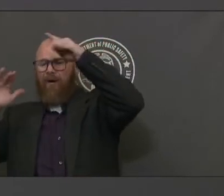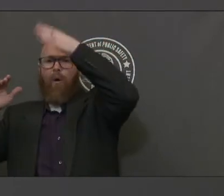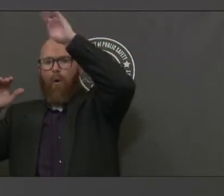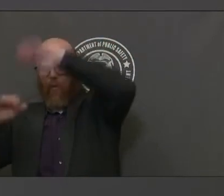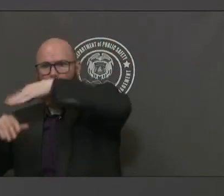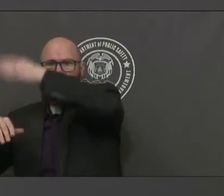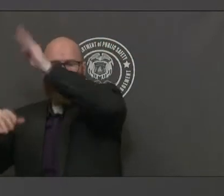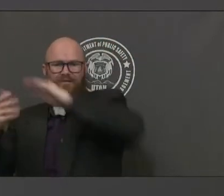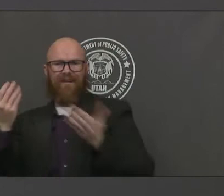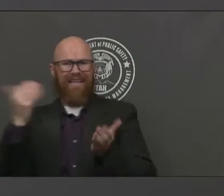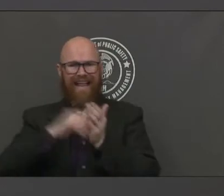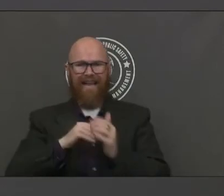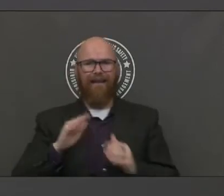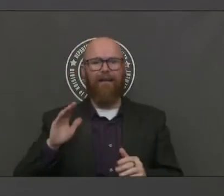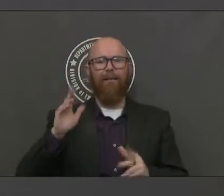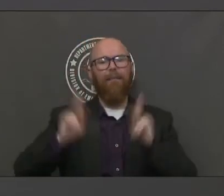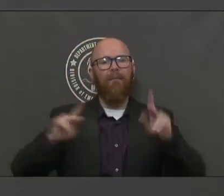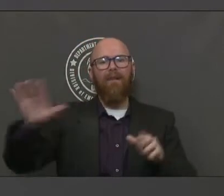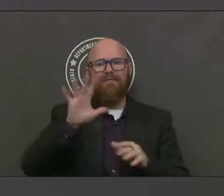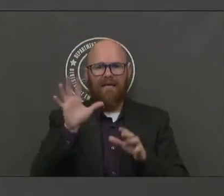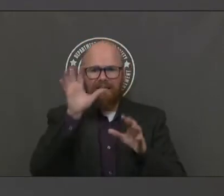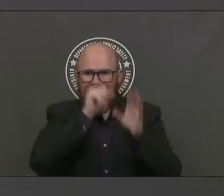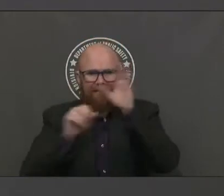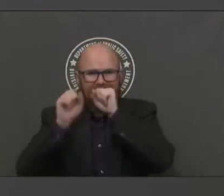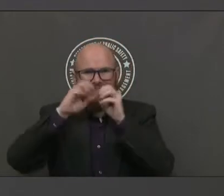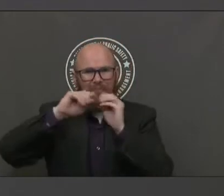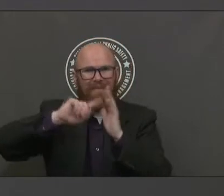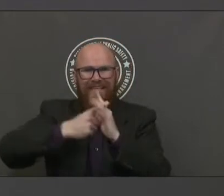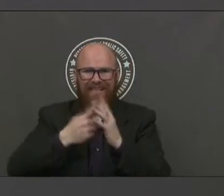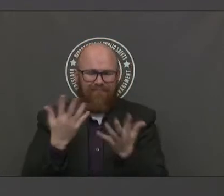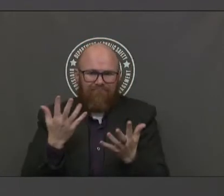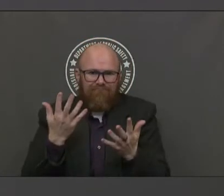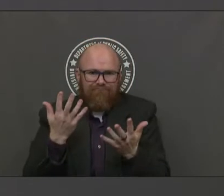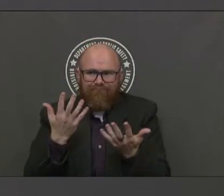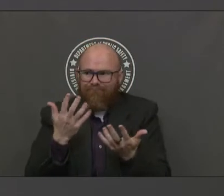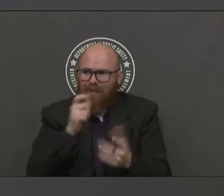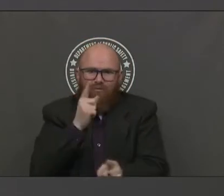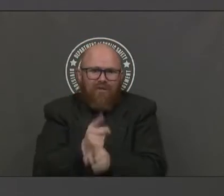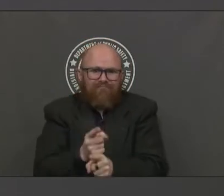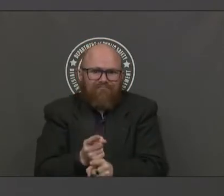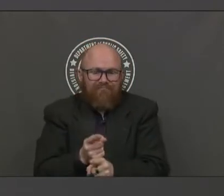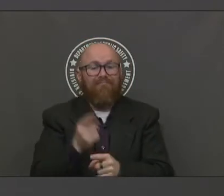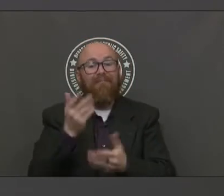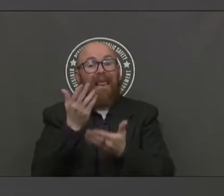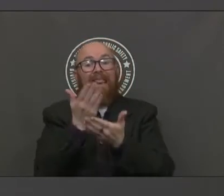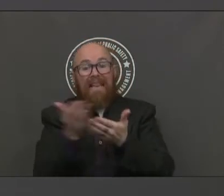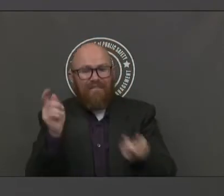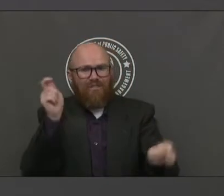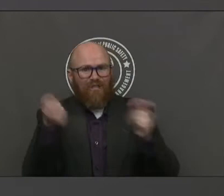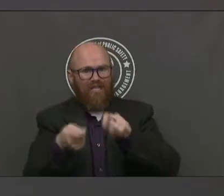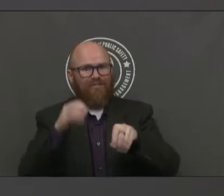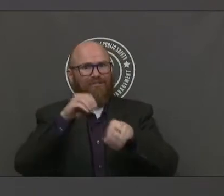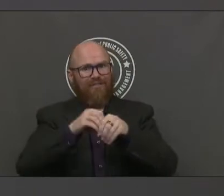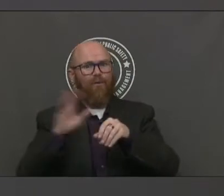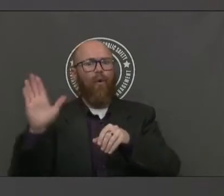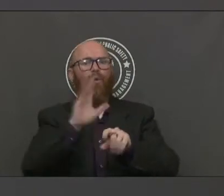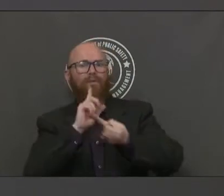things changed. And for all those reasons that I mentioned earlier, and maybe some